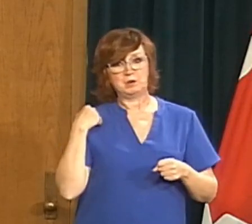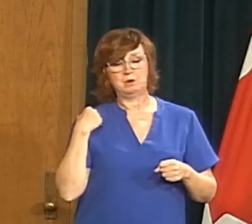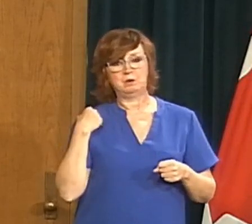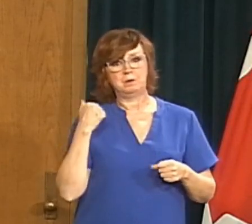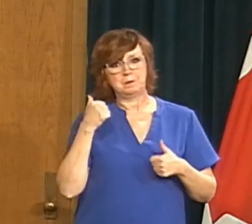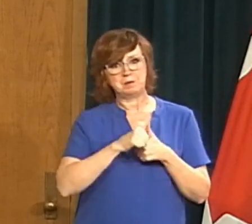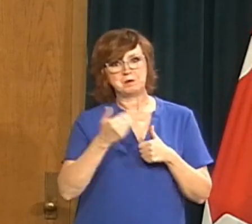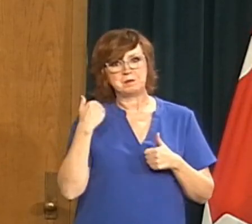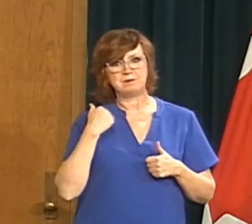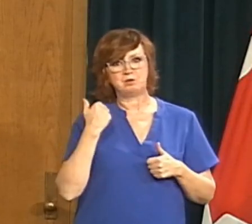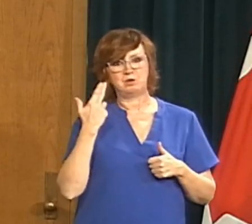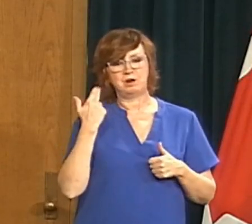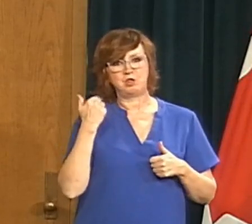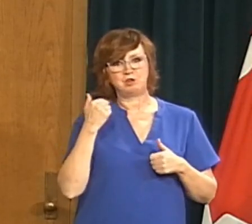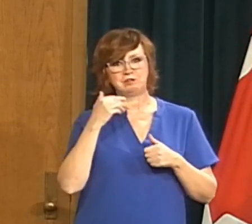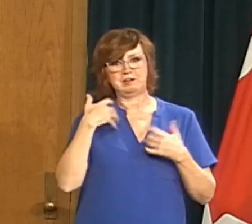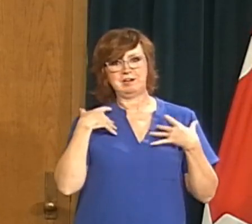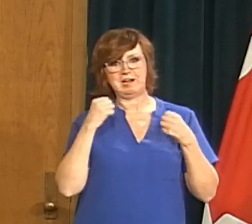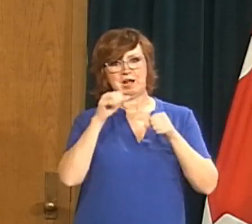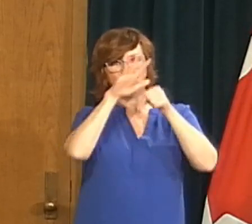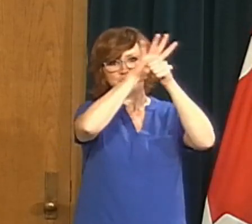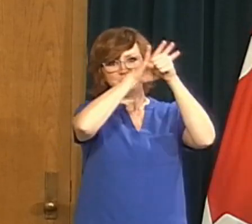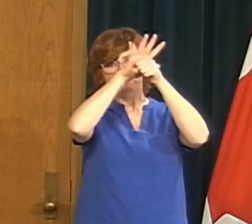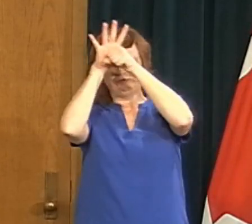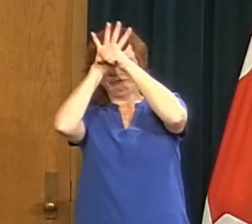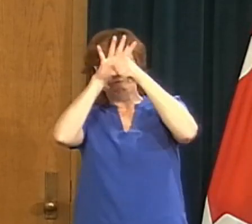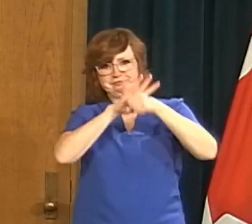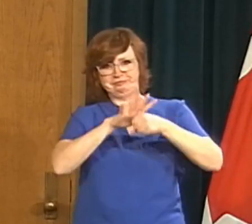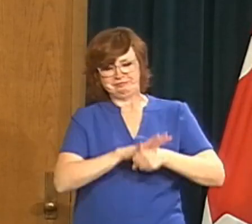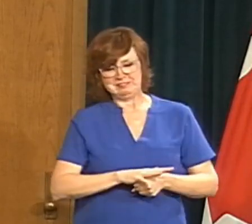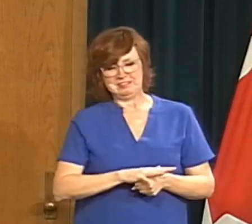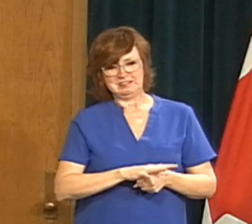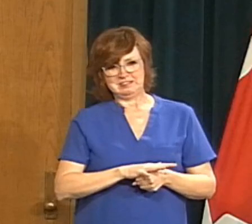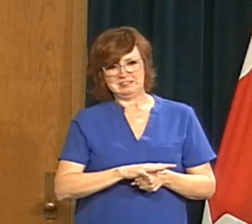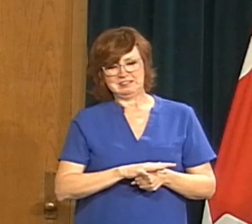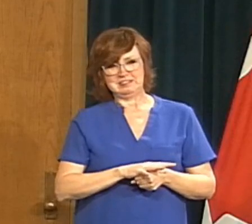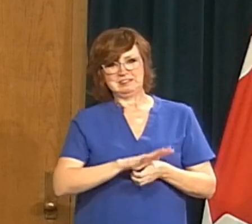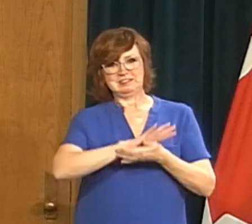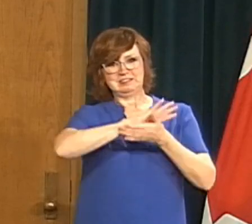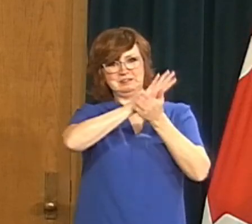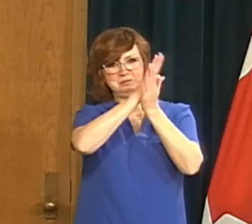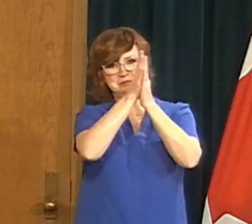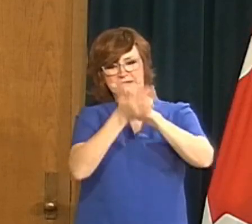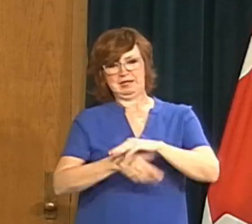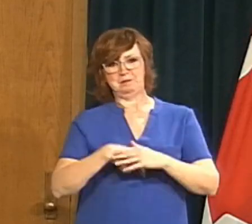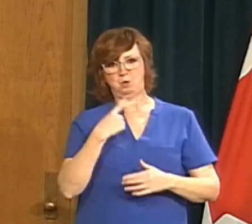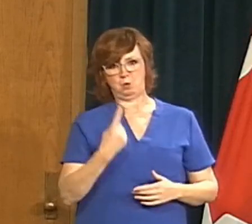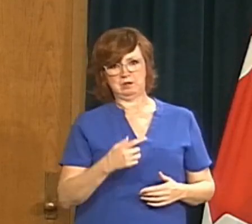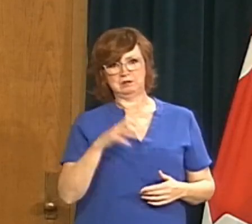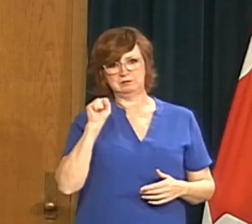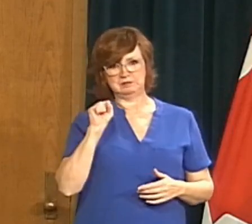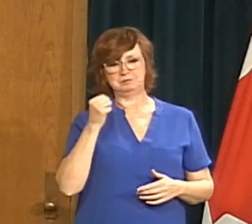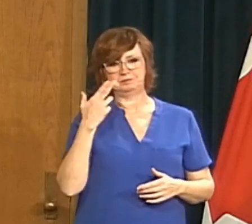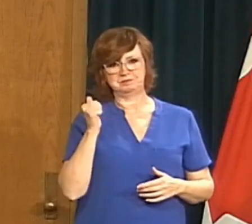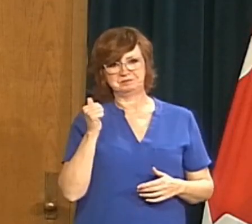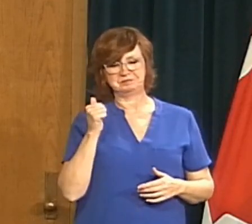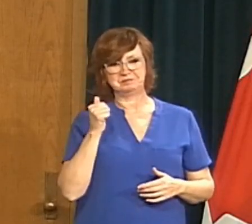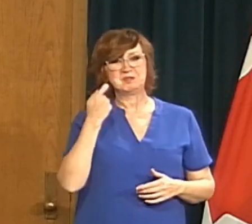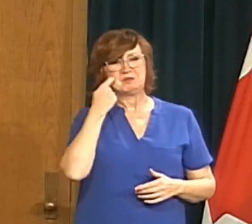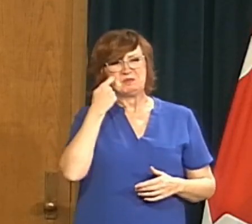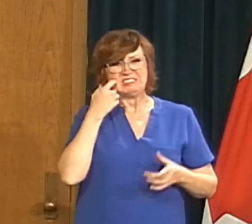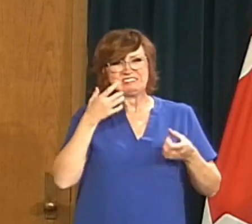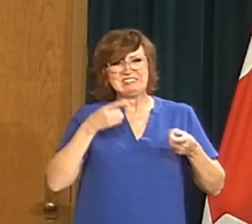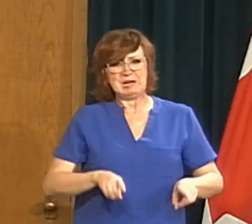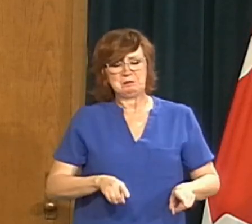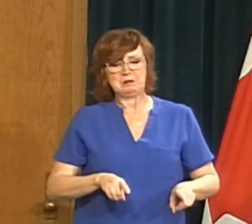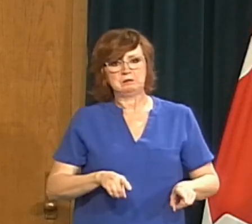health regions, operating with some degree of independence, to a single Saskatchewan Health Authority. And I would say